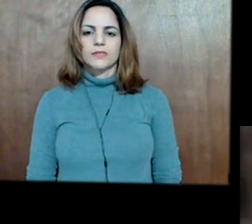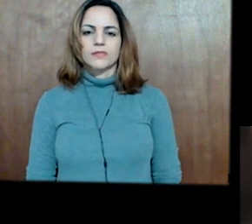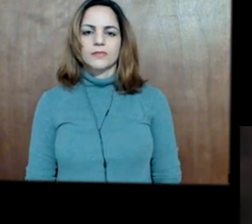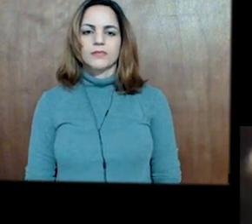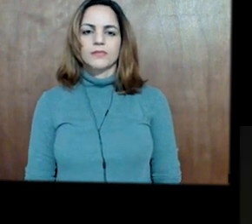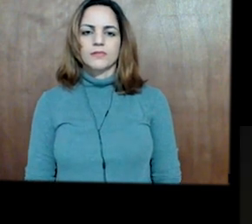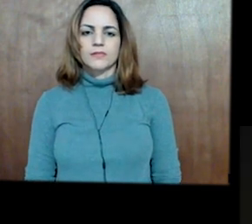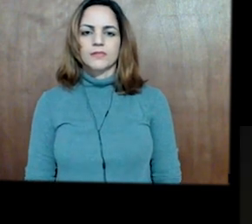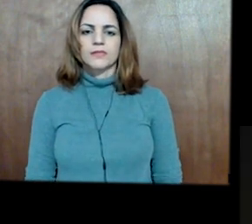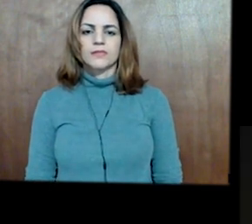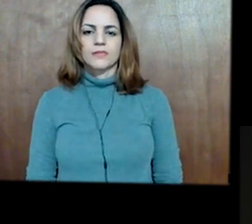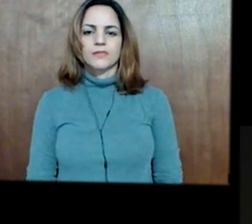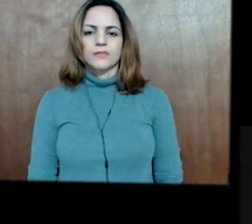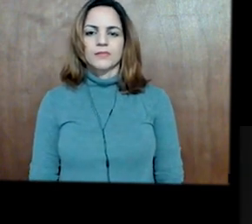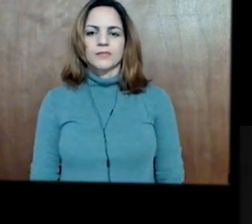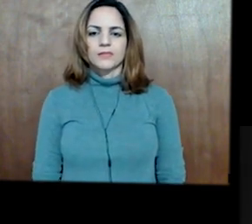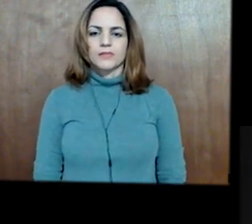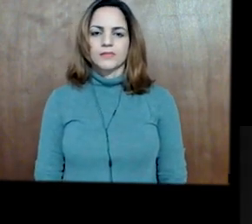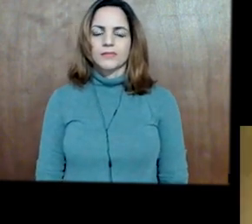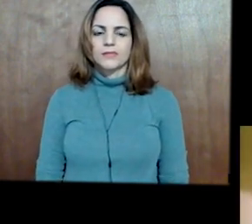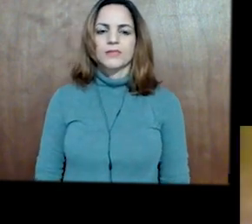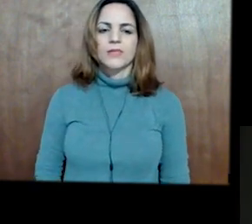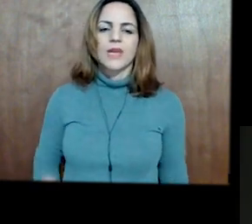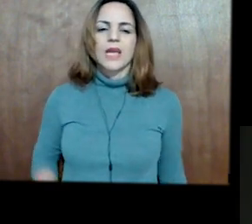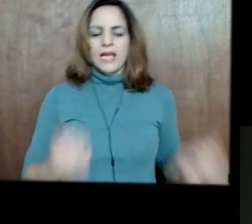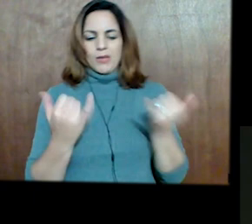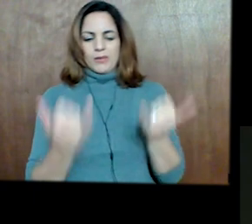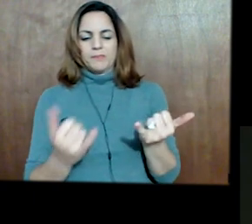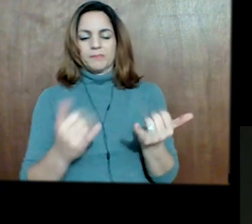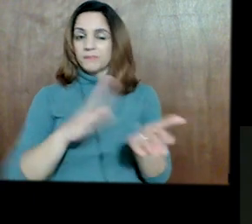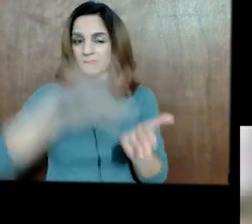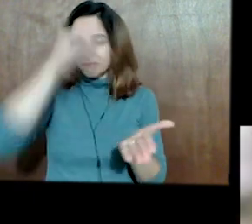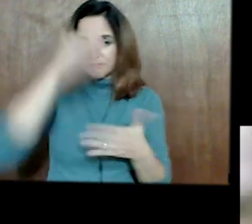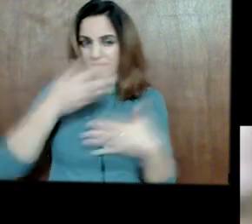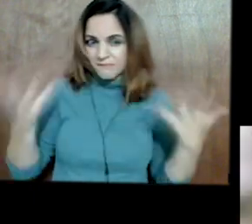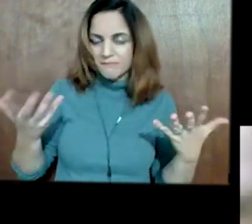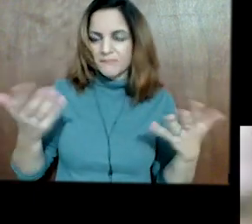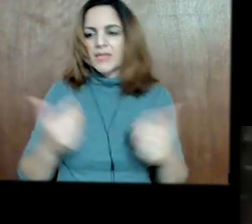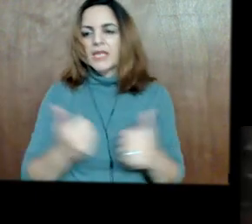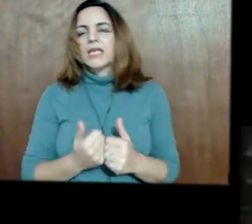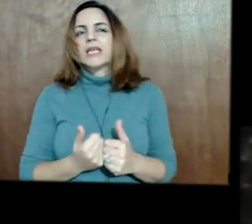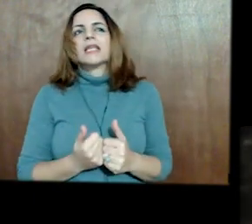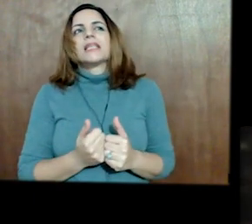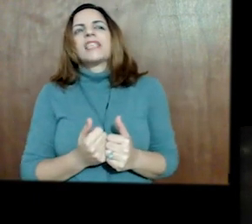The main lesson of the Madison Square Garden thing is fundamentally, I think it's spiritual.